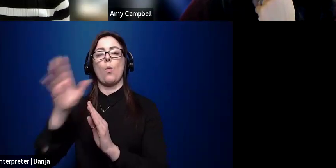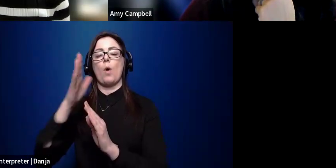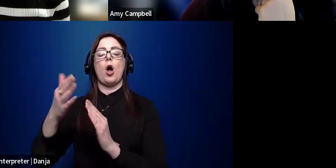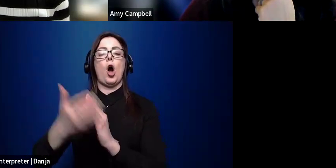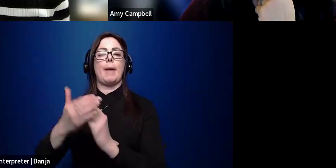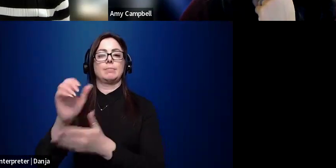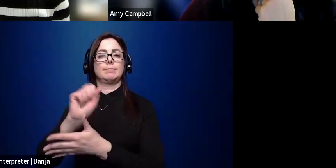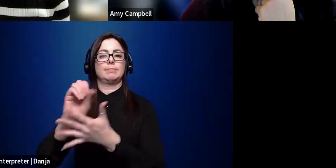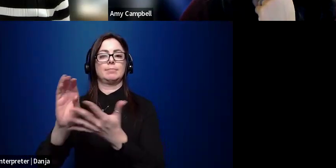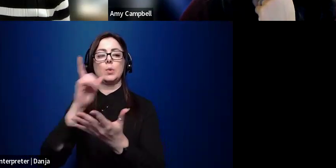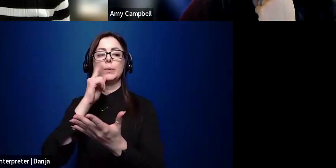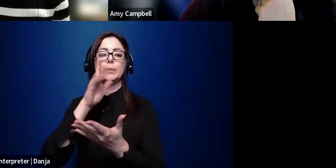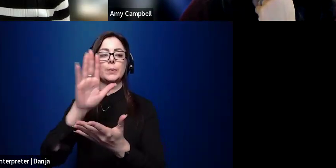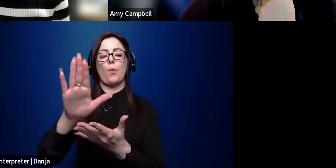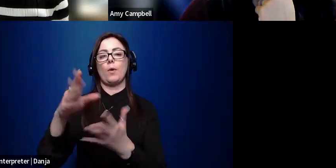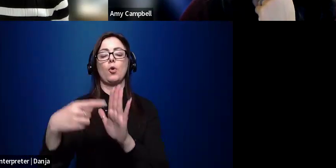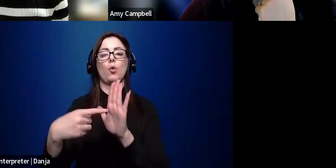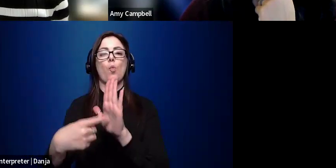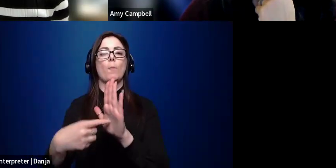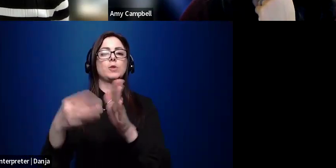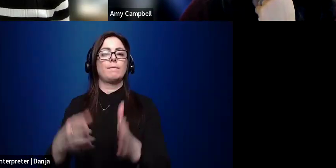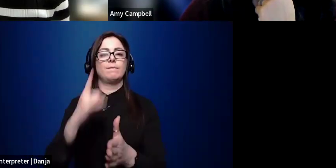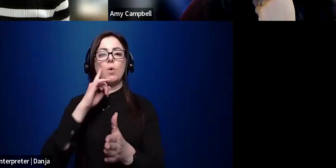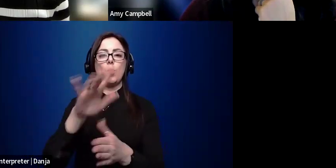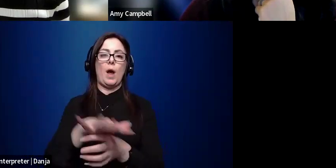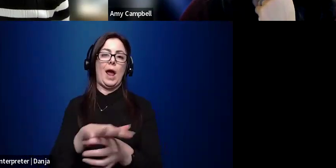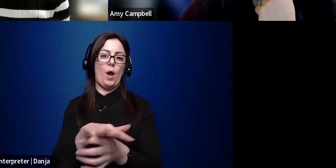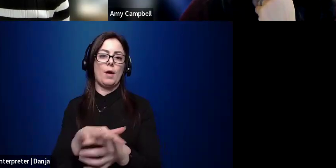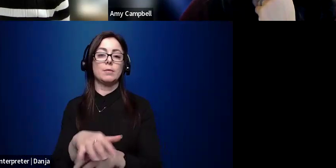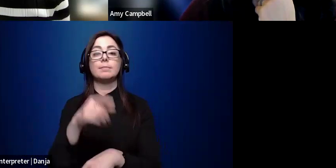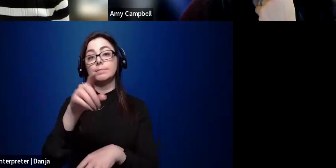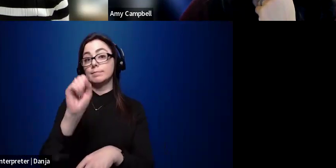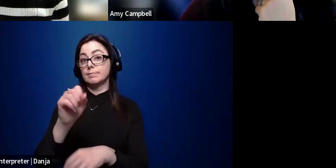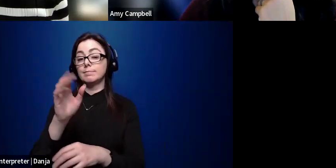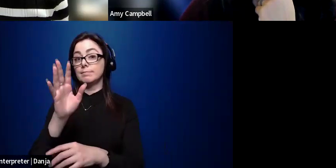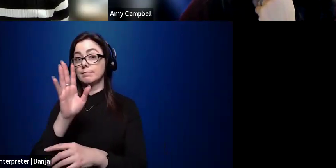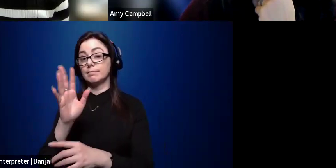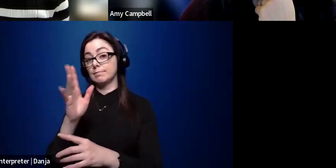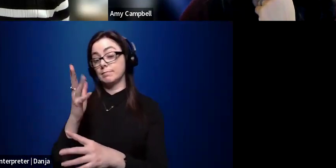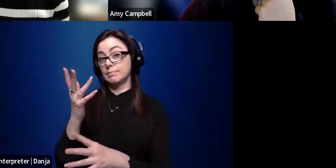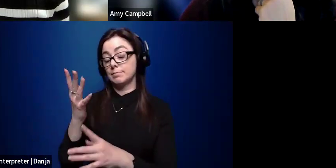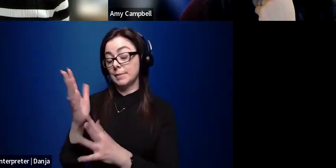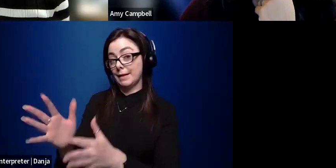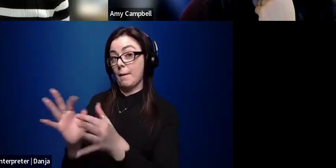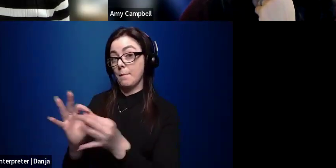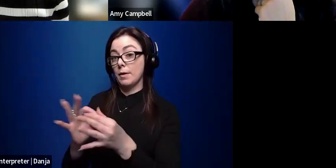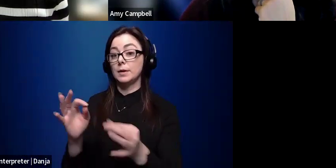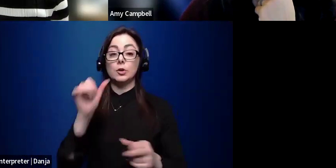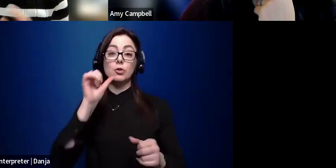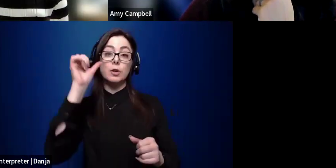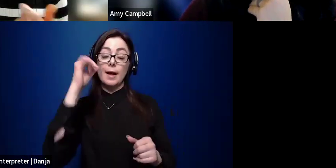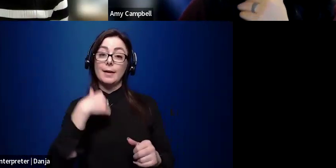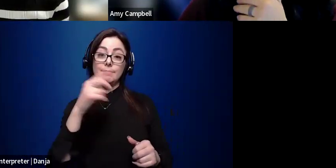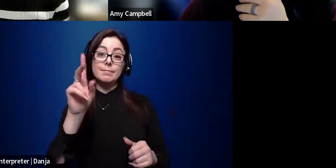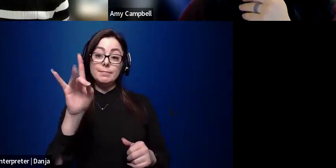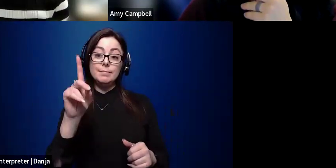And you can speak with them directly or leave a voicemail. I did this yesterday when it kicked off, and I